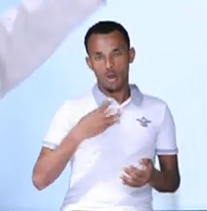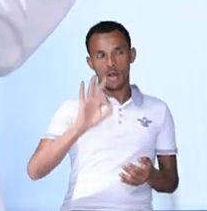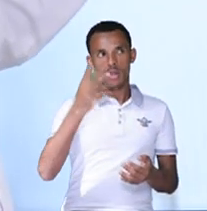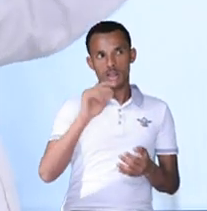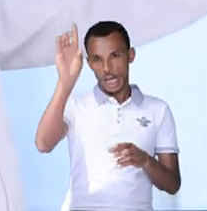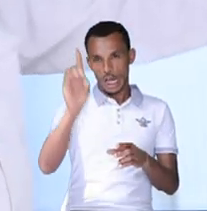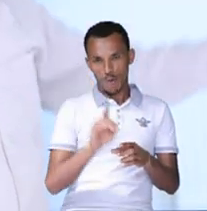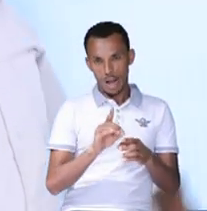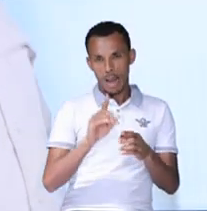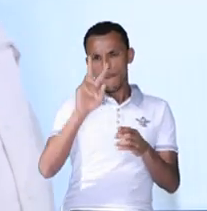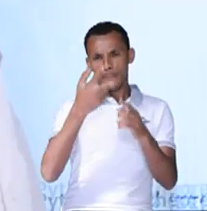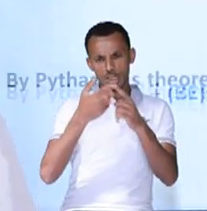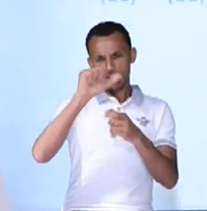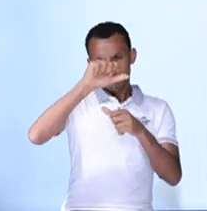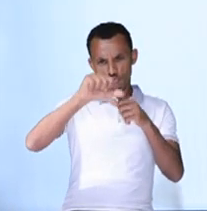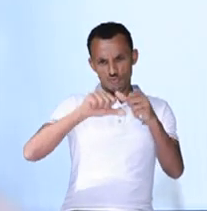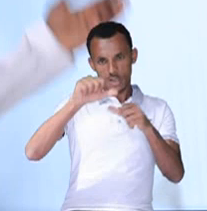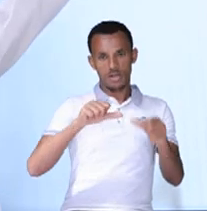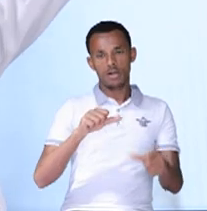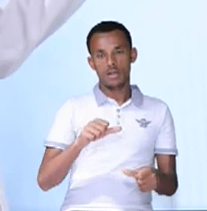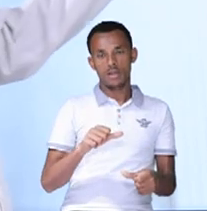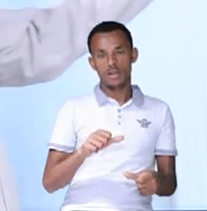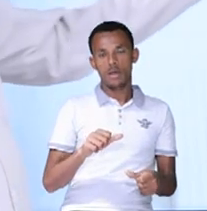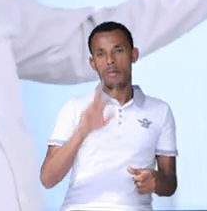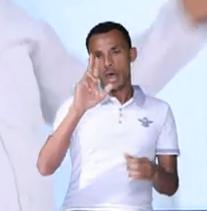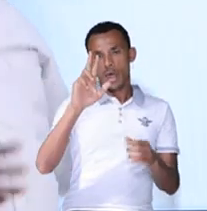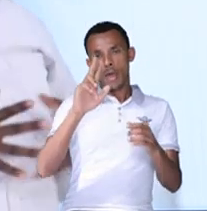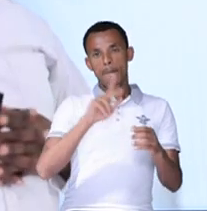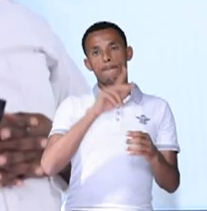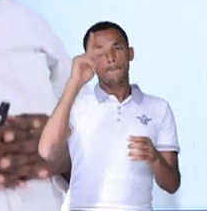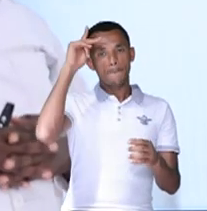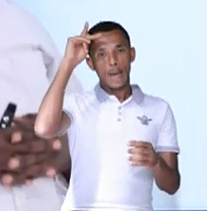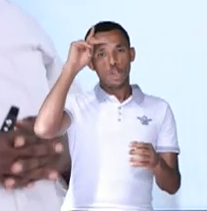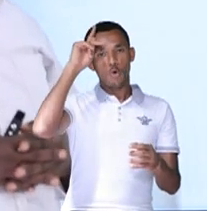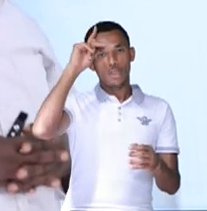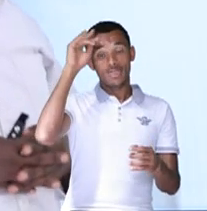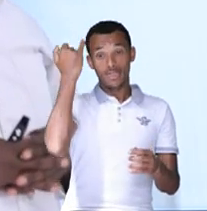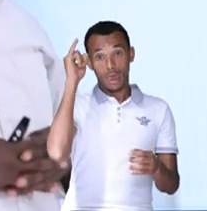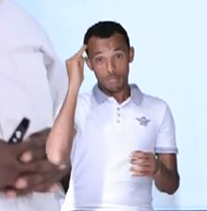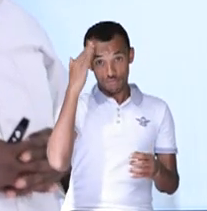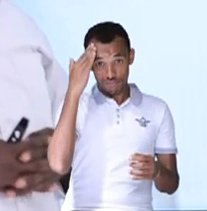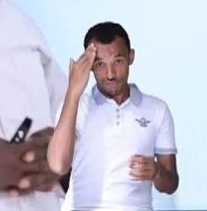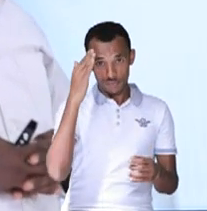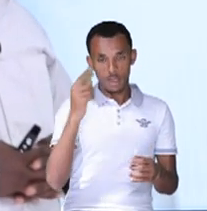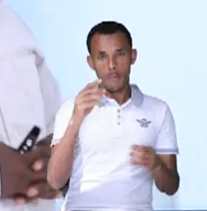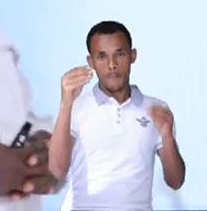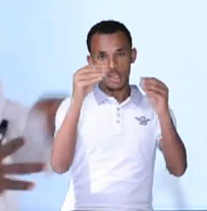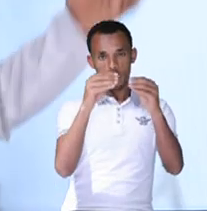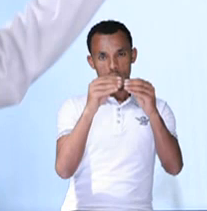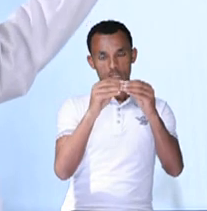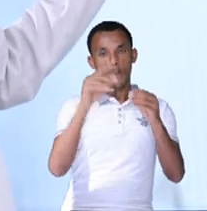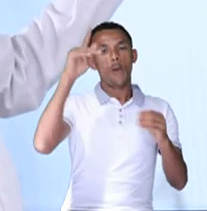the diagonal bisect each others by Pythagoras Theorem. You know, the